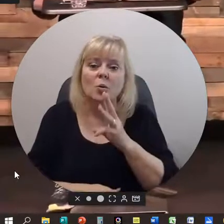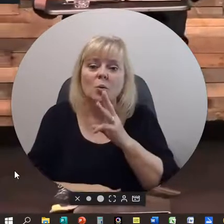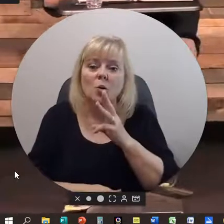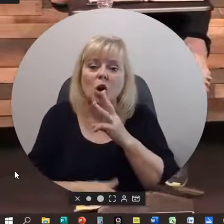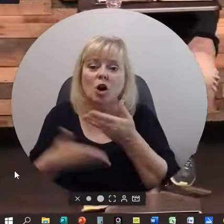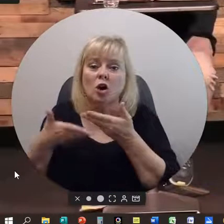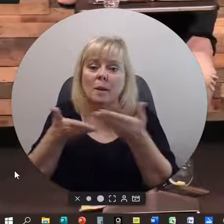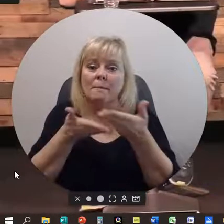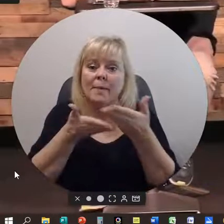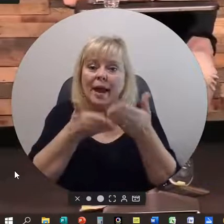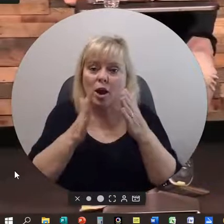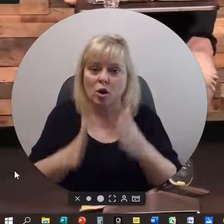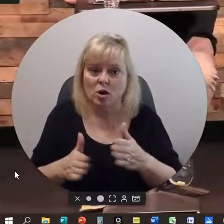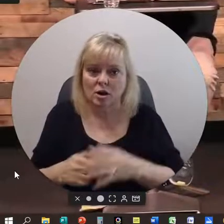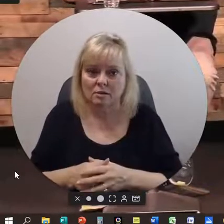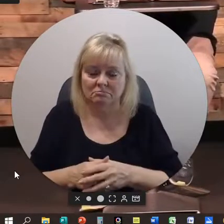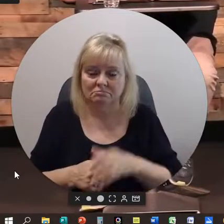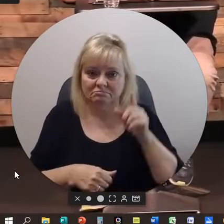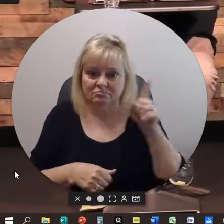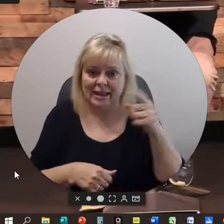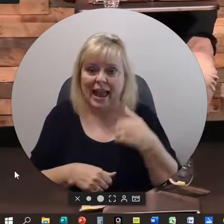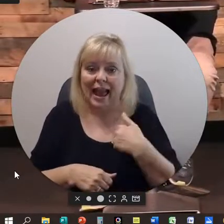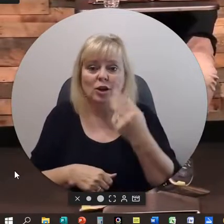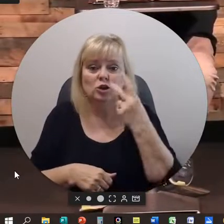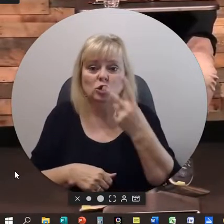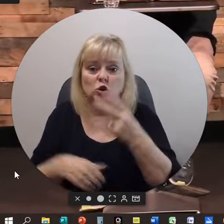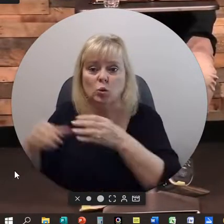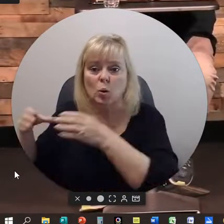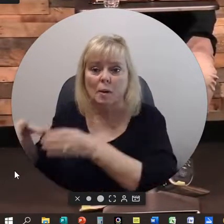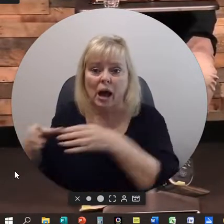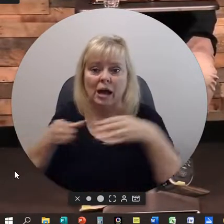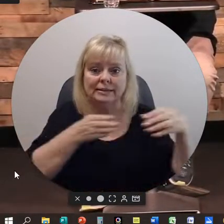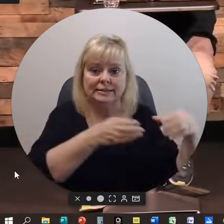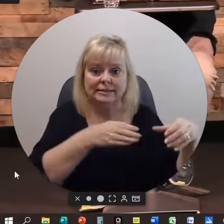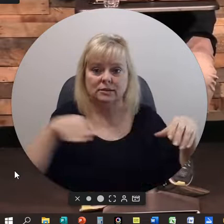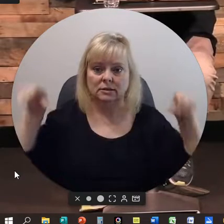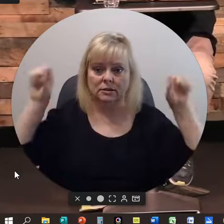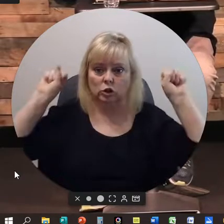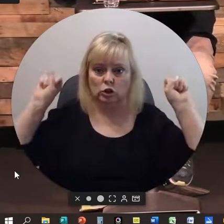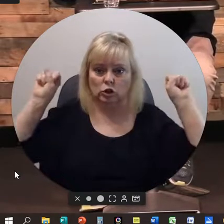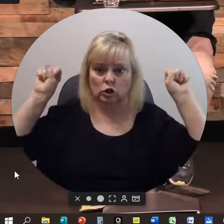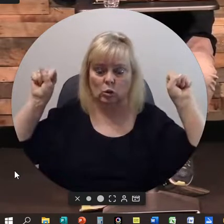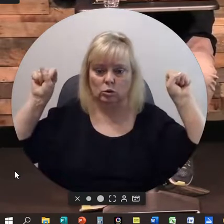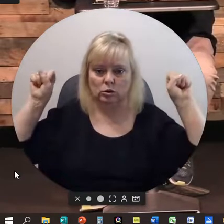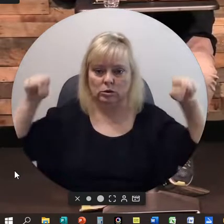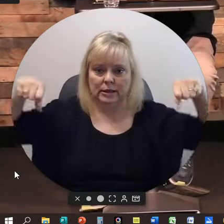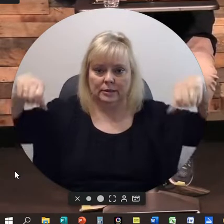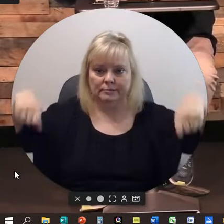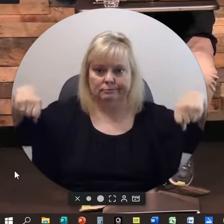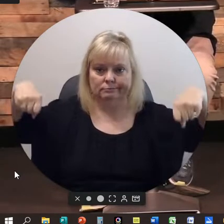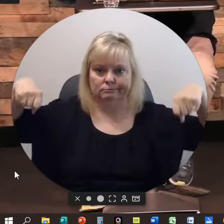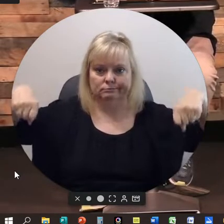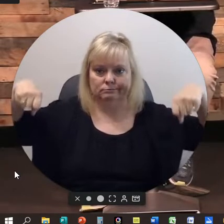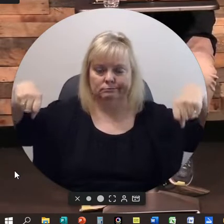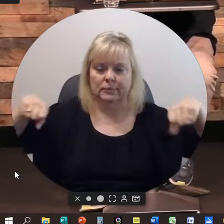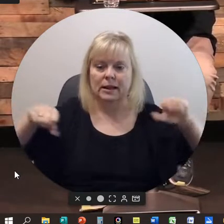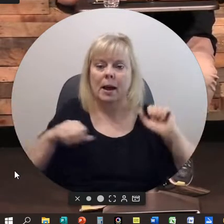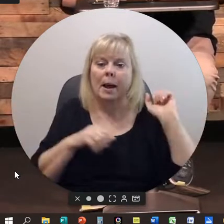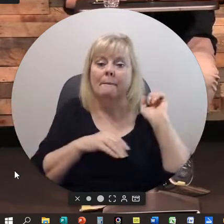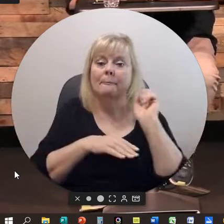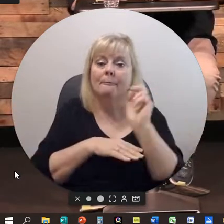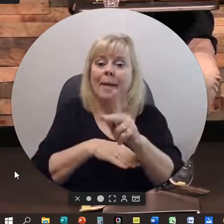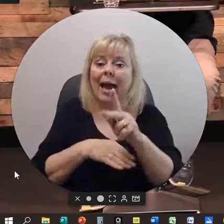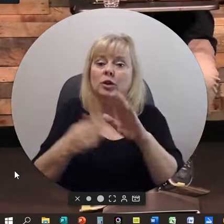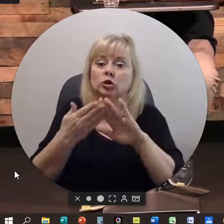carrying two pots of water across his shoulders back to a village that he shares with